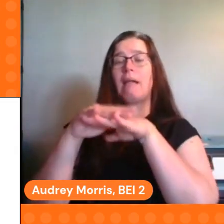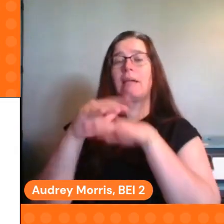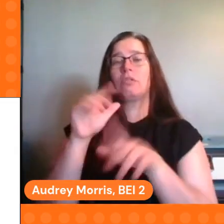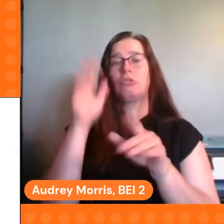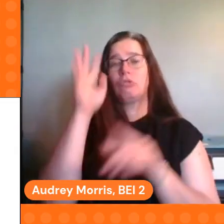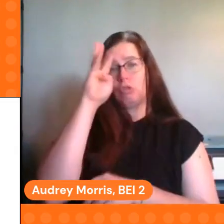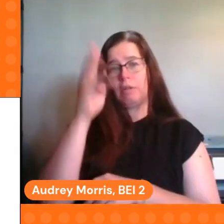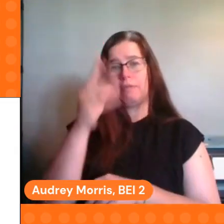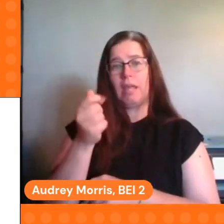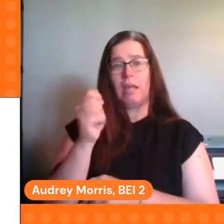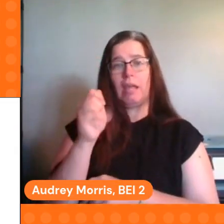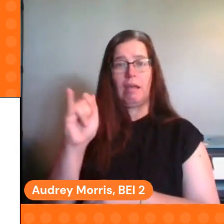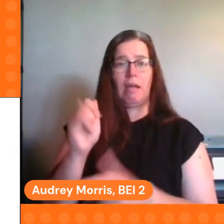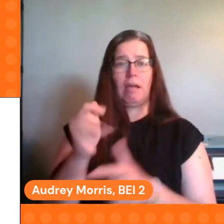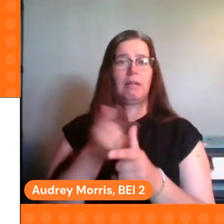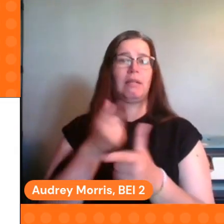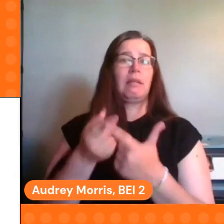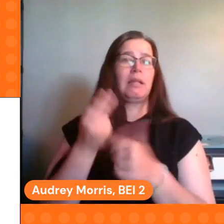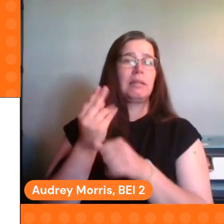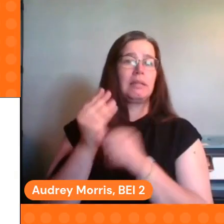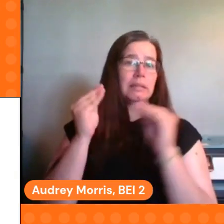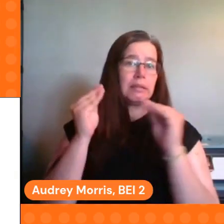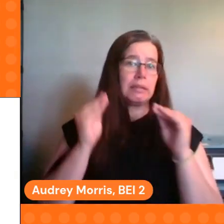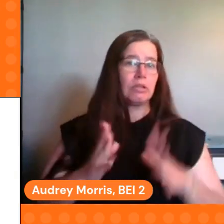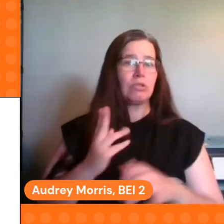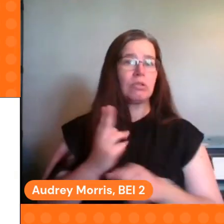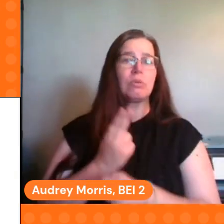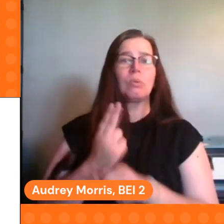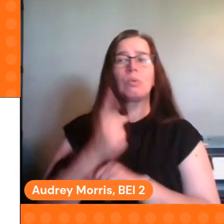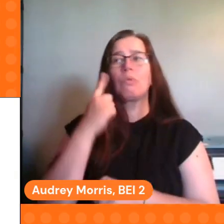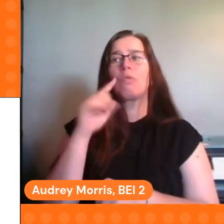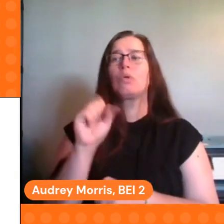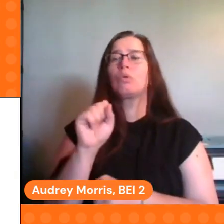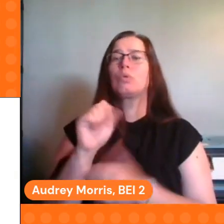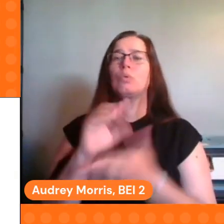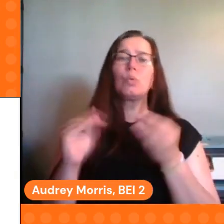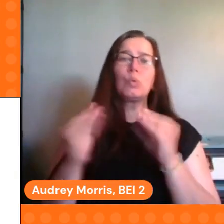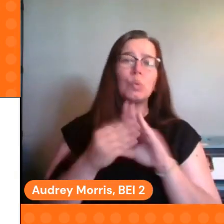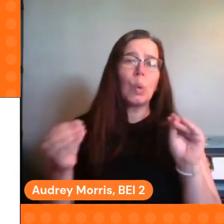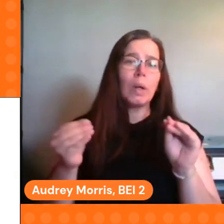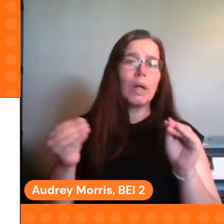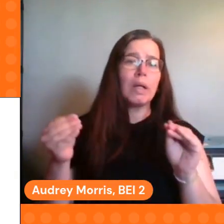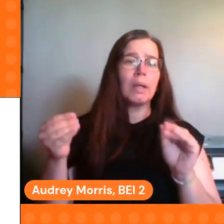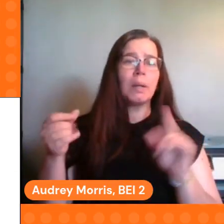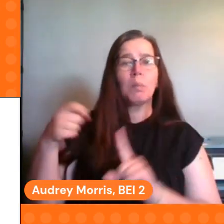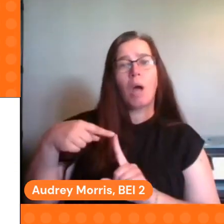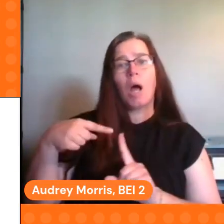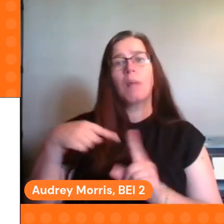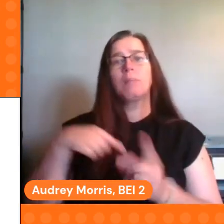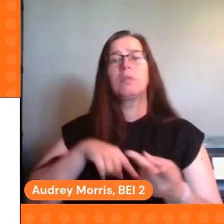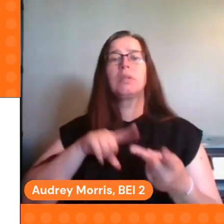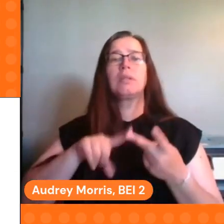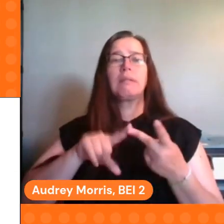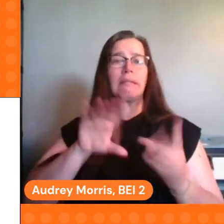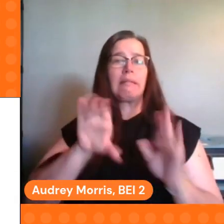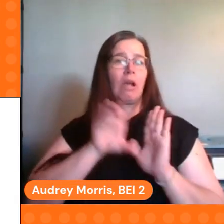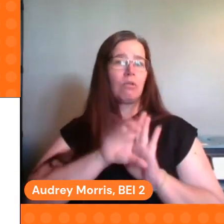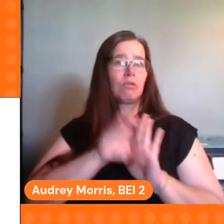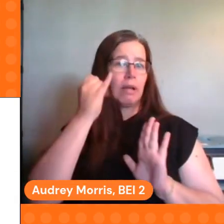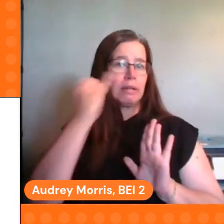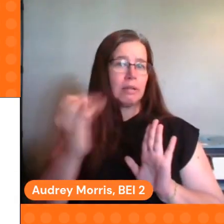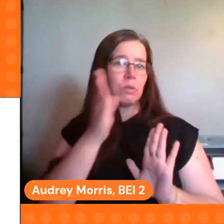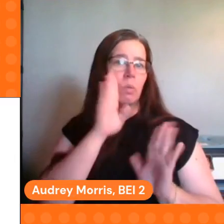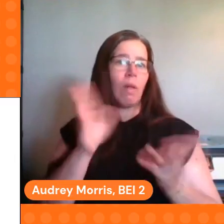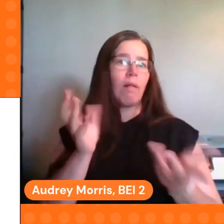the teachers can use it like quickly to create things like story prompt, character ideas, or image that fit